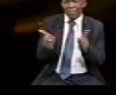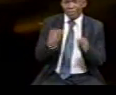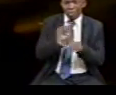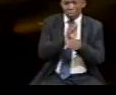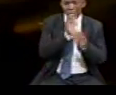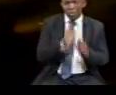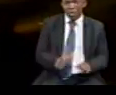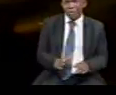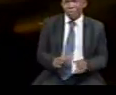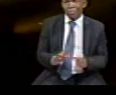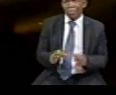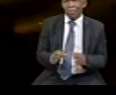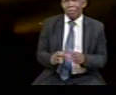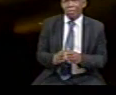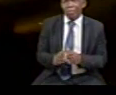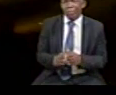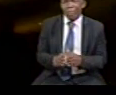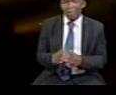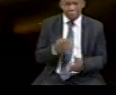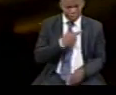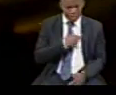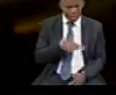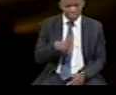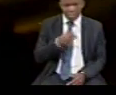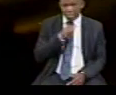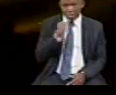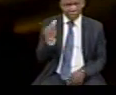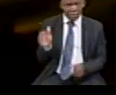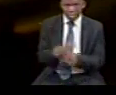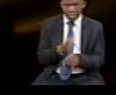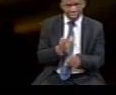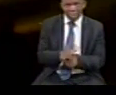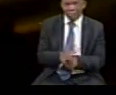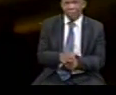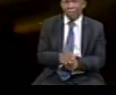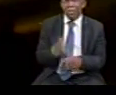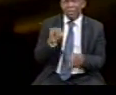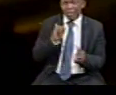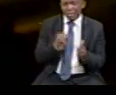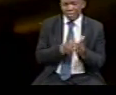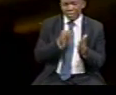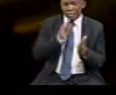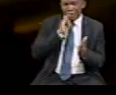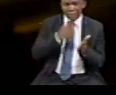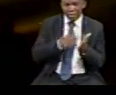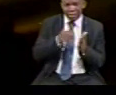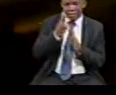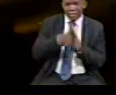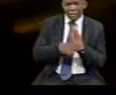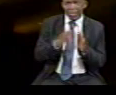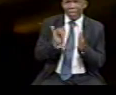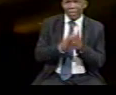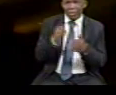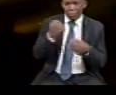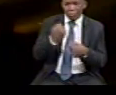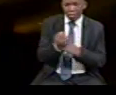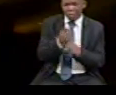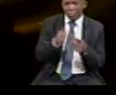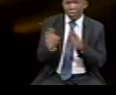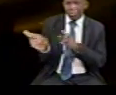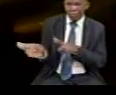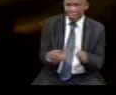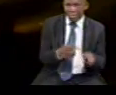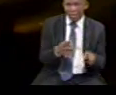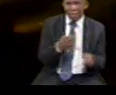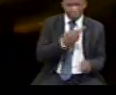save. Religion will not make you ready. It is righteousness that will make you ready. Do you know that? Do you know that? Religion does